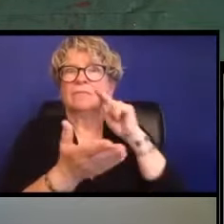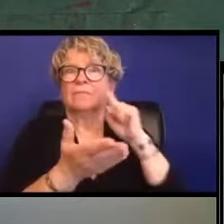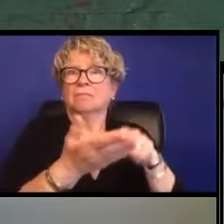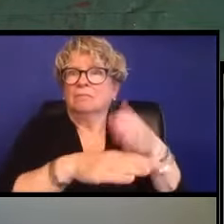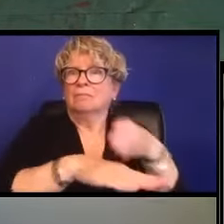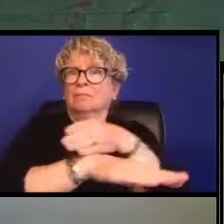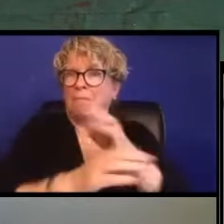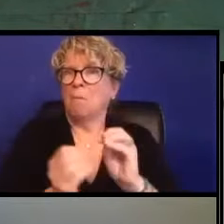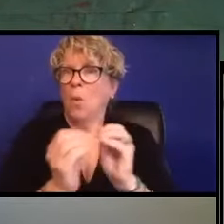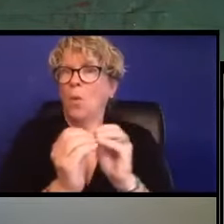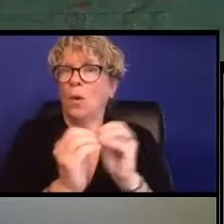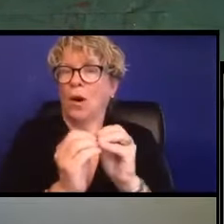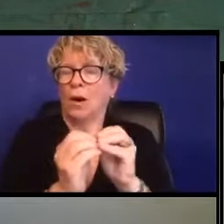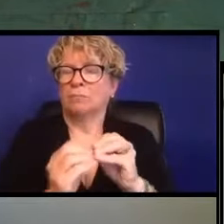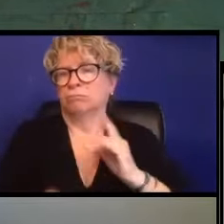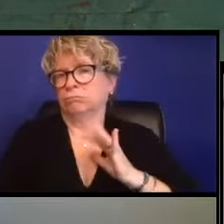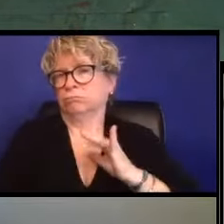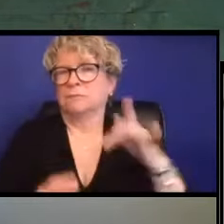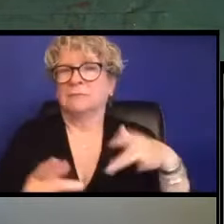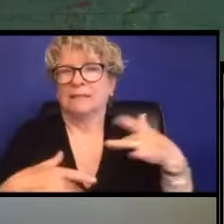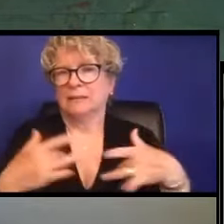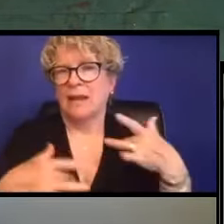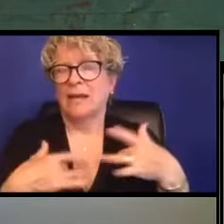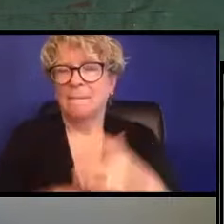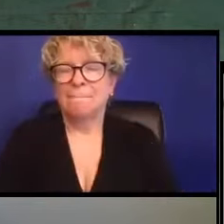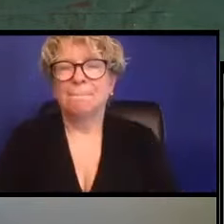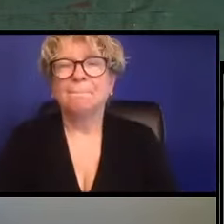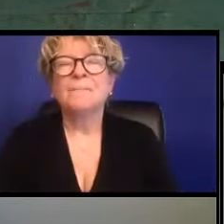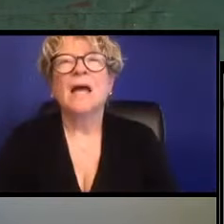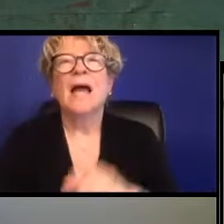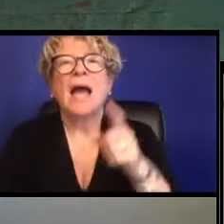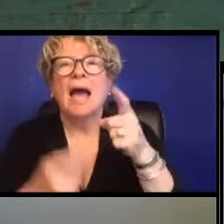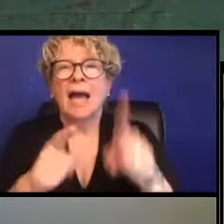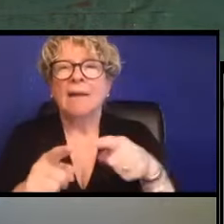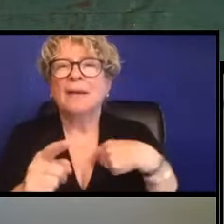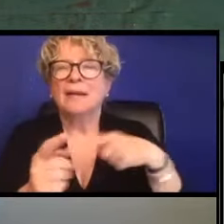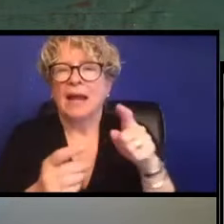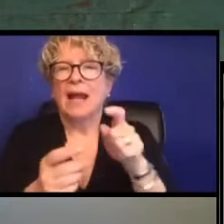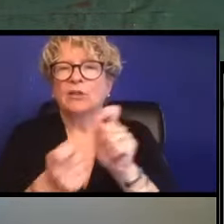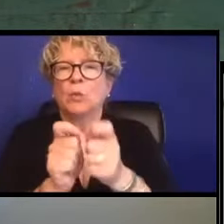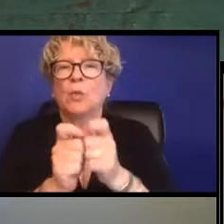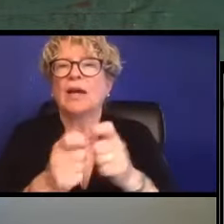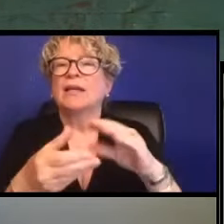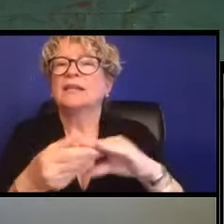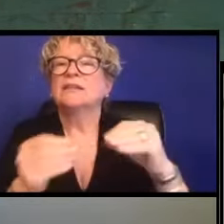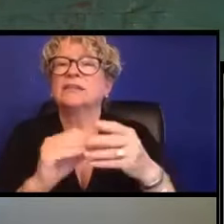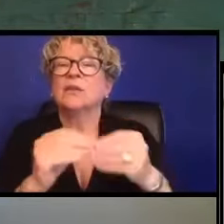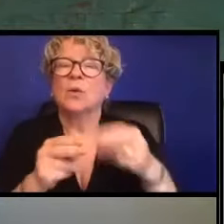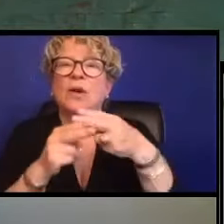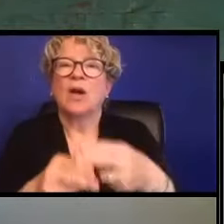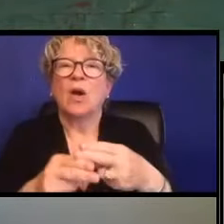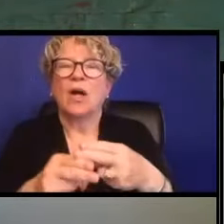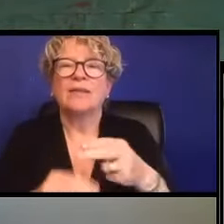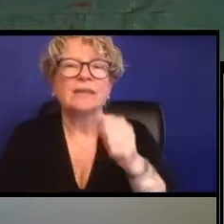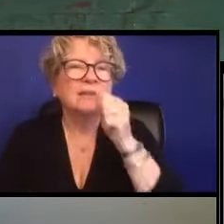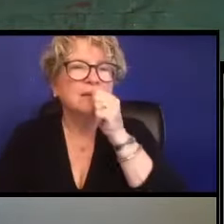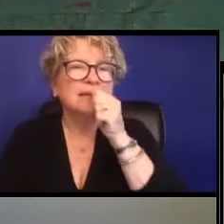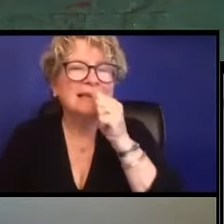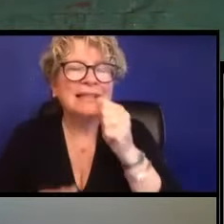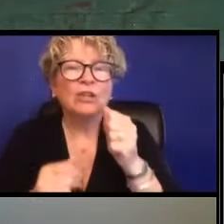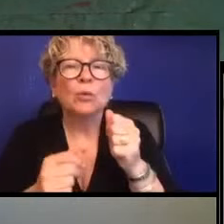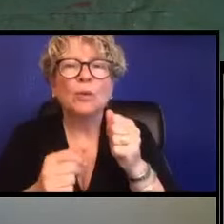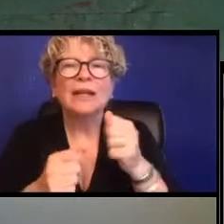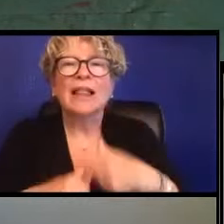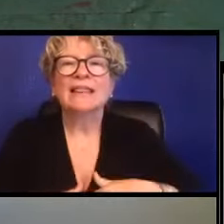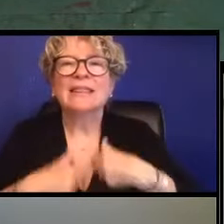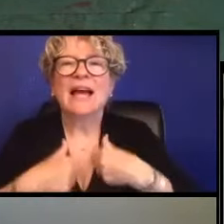got to edit a story called The Secret Lives of the Nine Negro Teeth of George